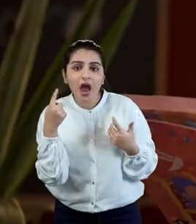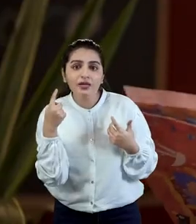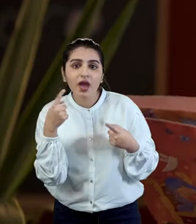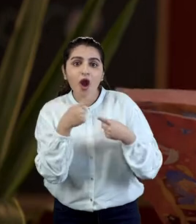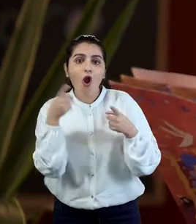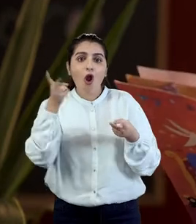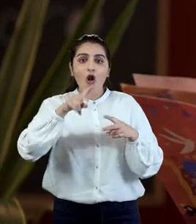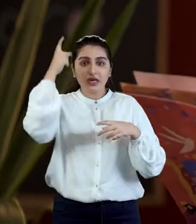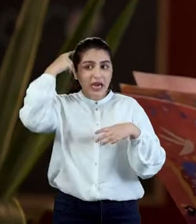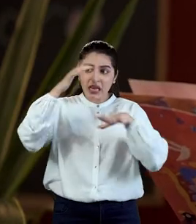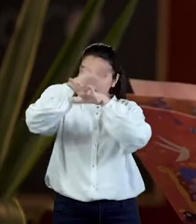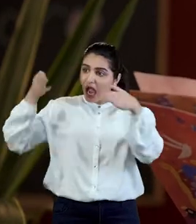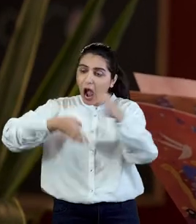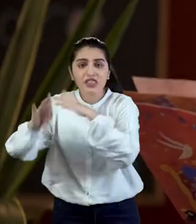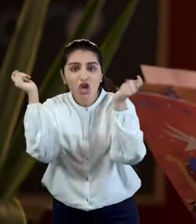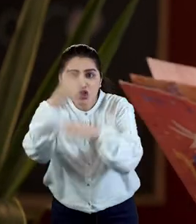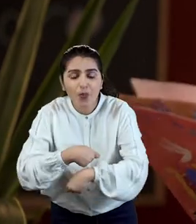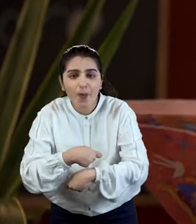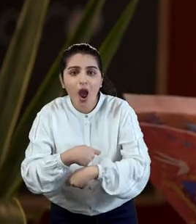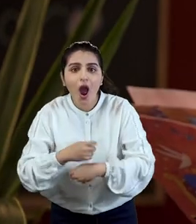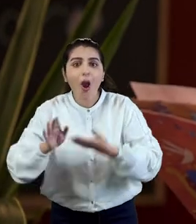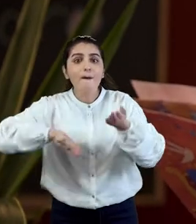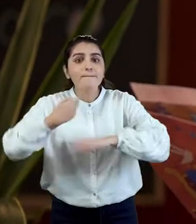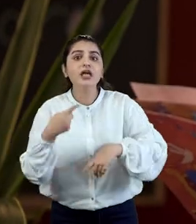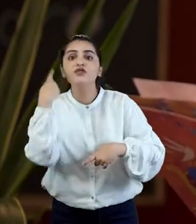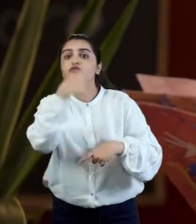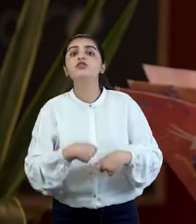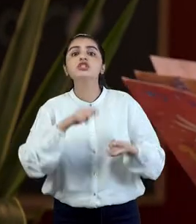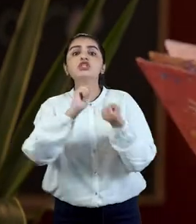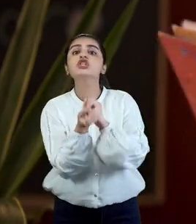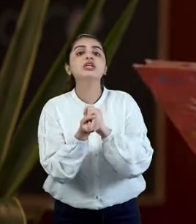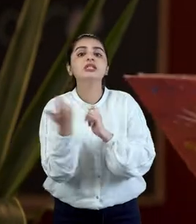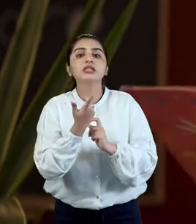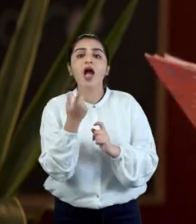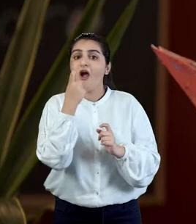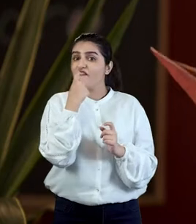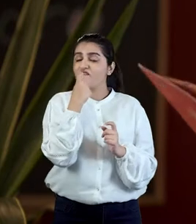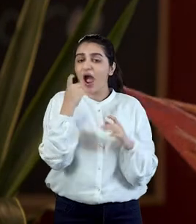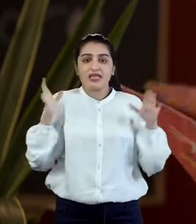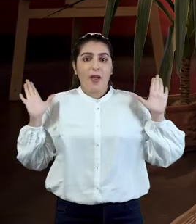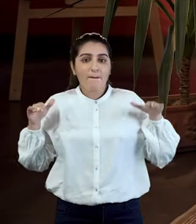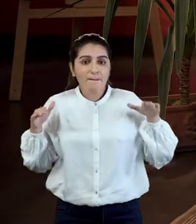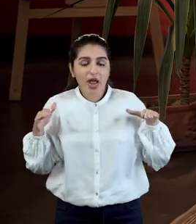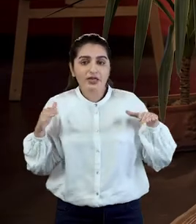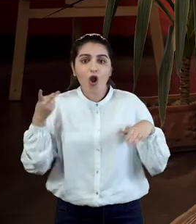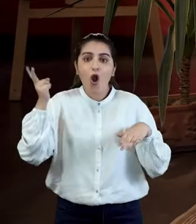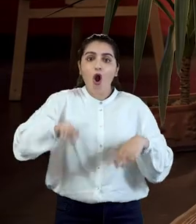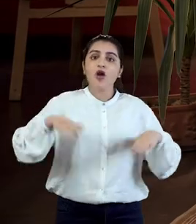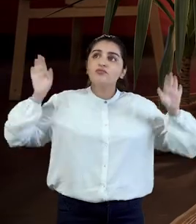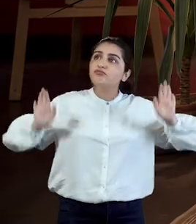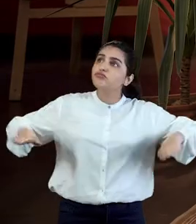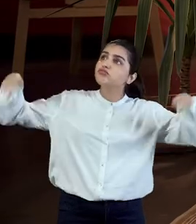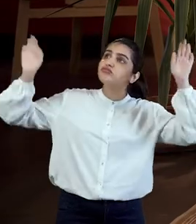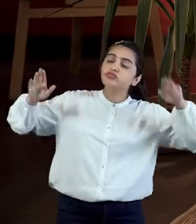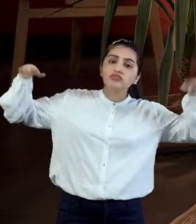and streaked through the black tunnel. Then she turned herself into a white bird and flew